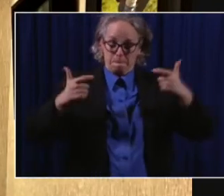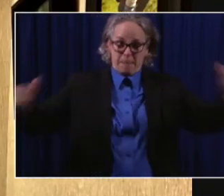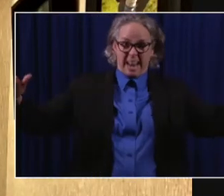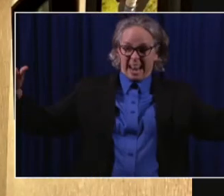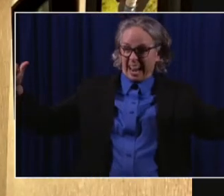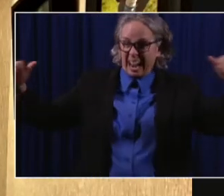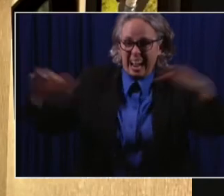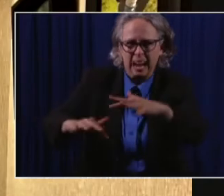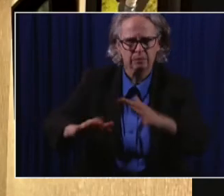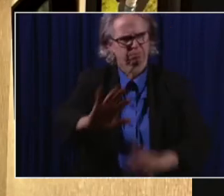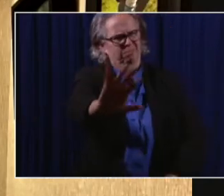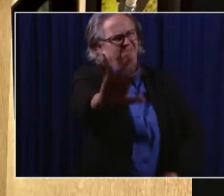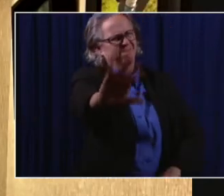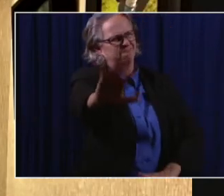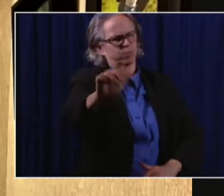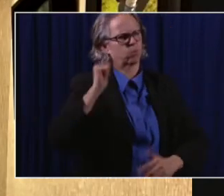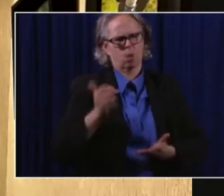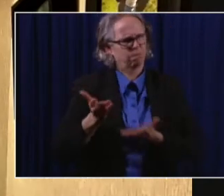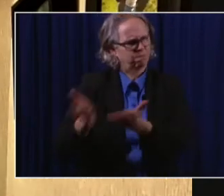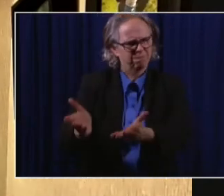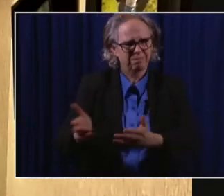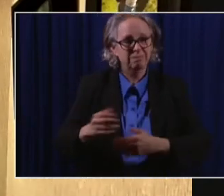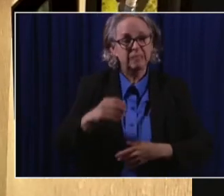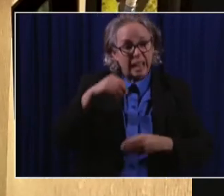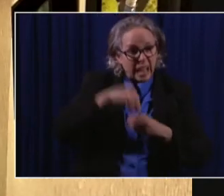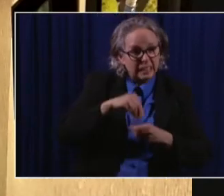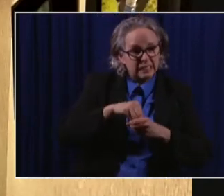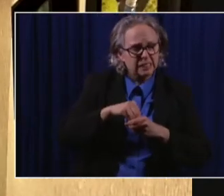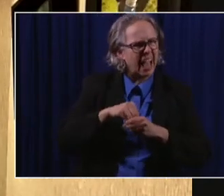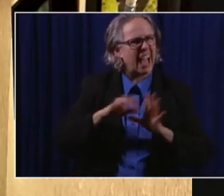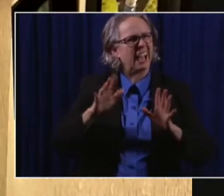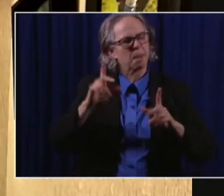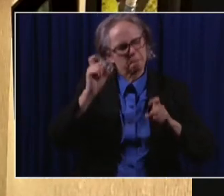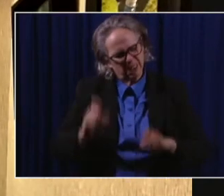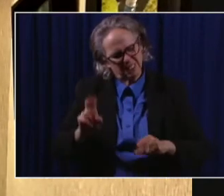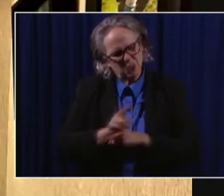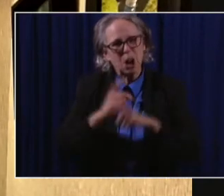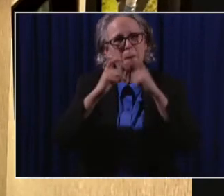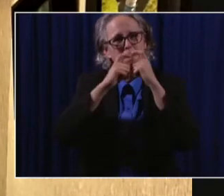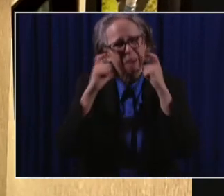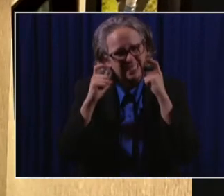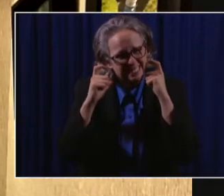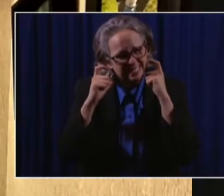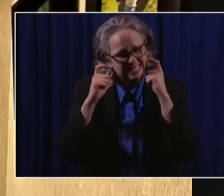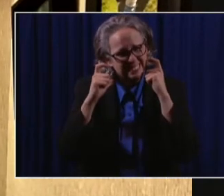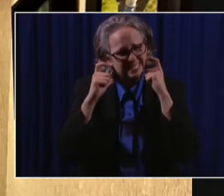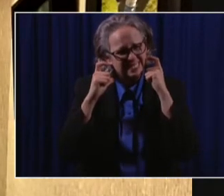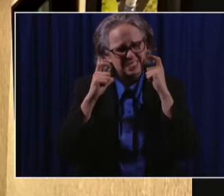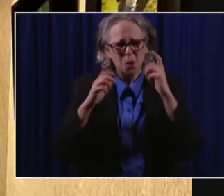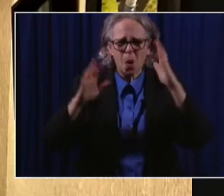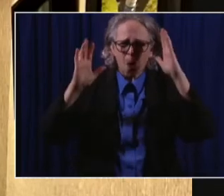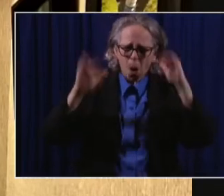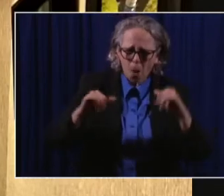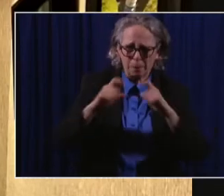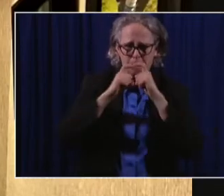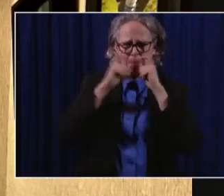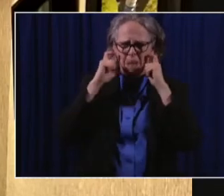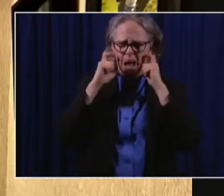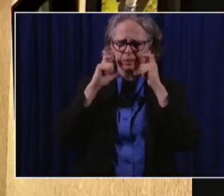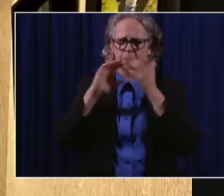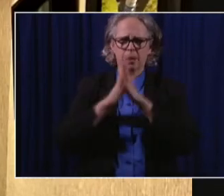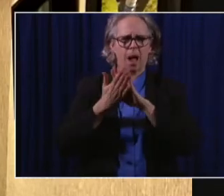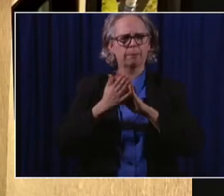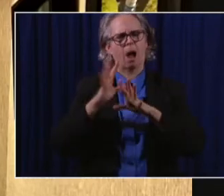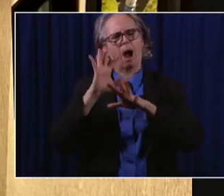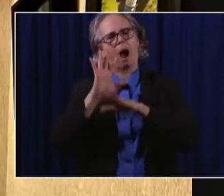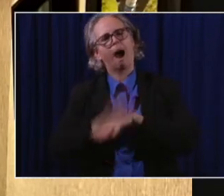with others, just everybody should wear a mask, and hopefully we'll become more and more comfortable with reminding each other of that. I think at the beginning